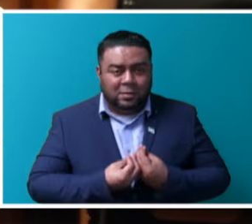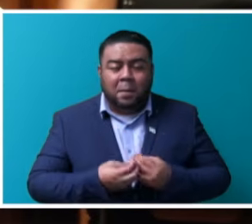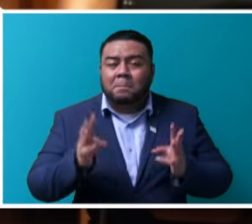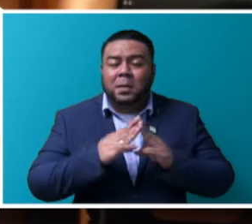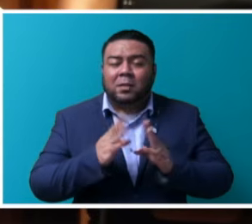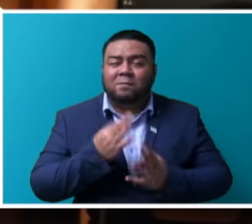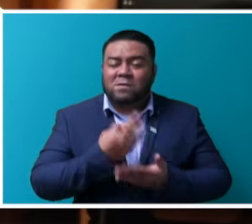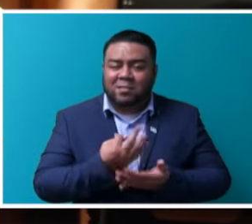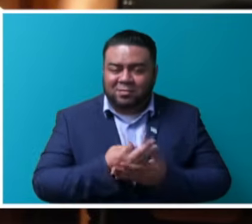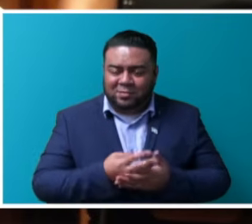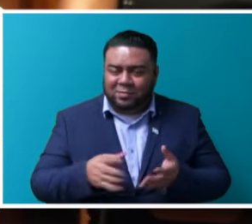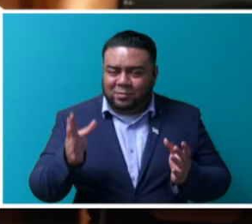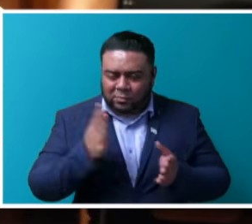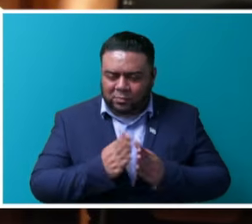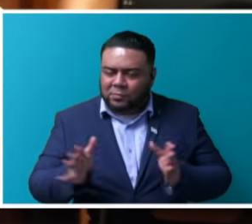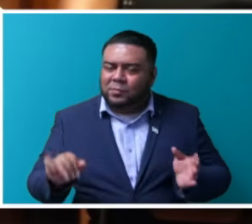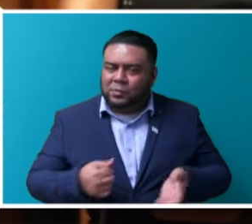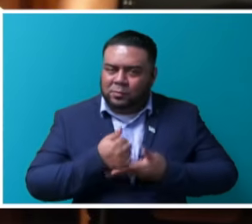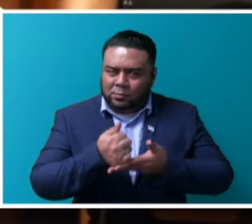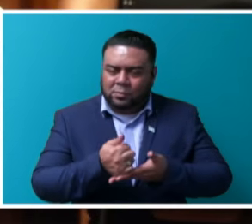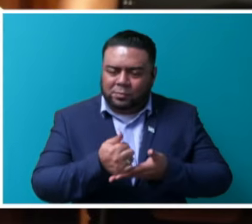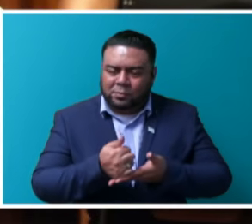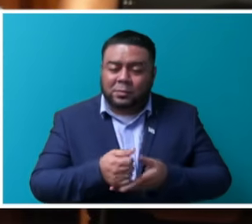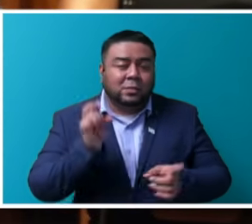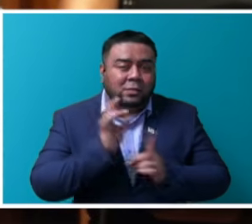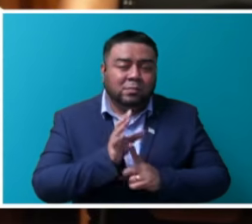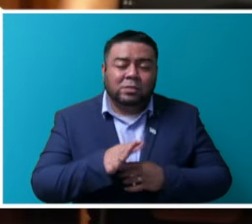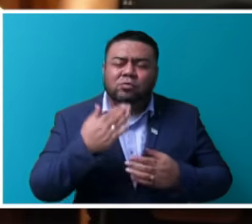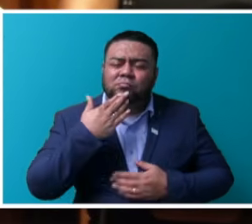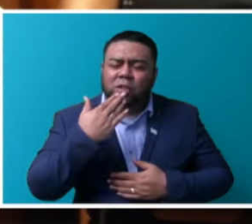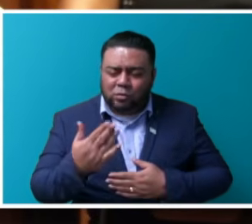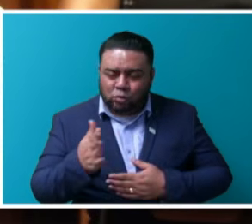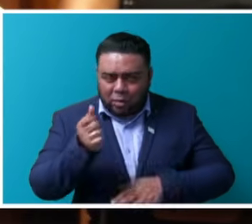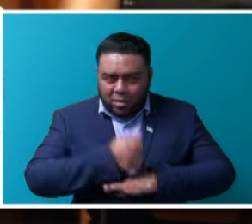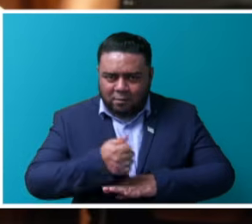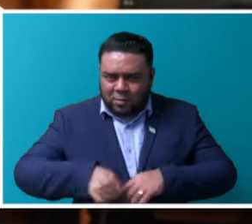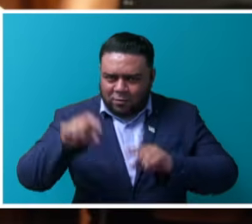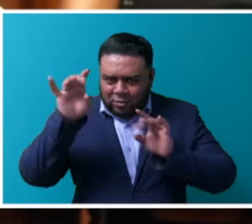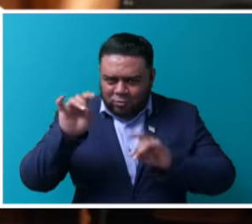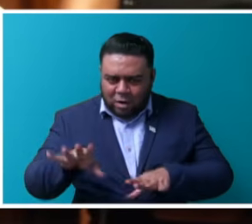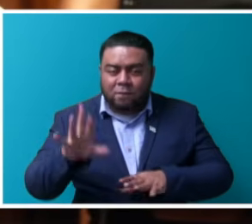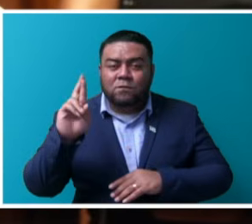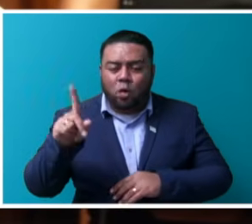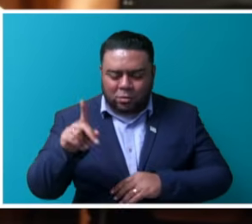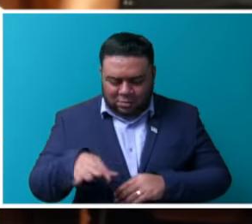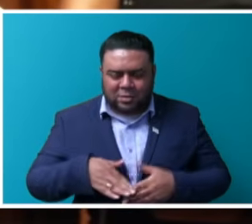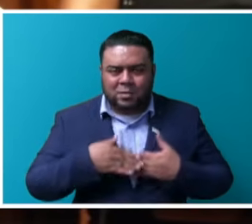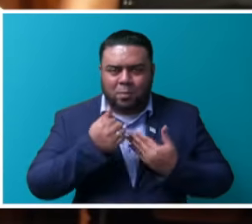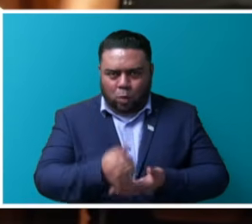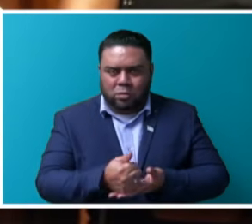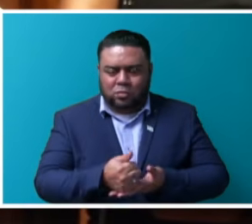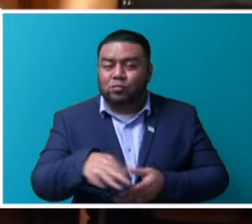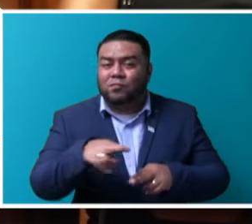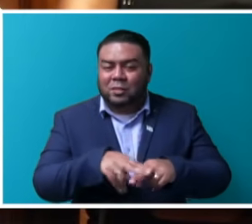multilateral financial institutions for their support. A special thanks to the Government of Australia for the significant support rendered to